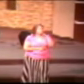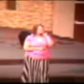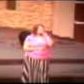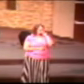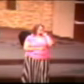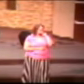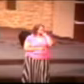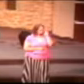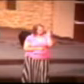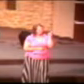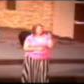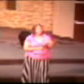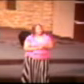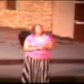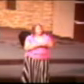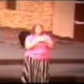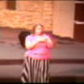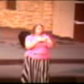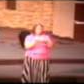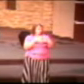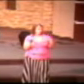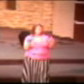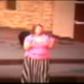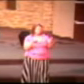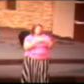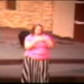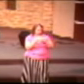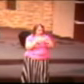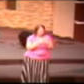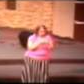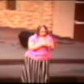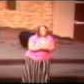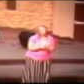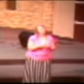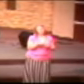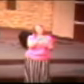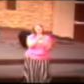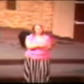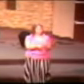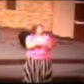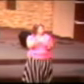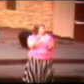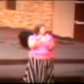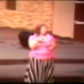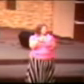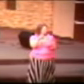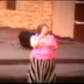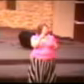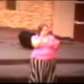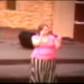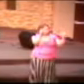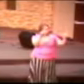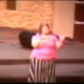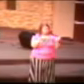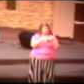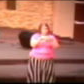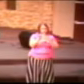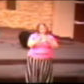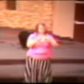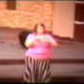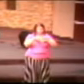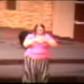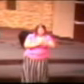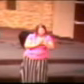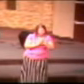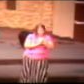He would be the leader of millions of followers. And it's striking that thousands of people would enter